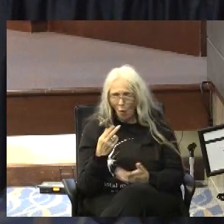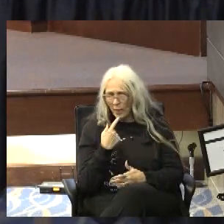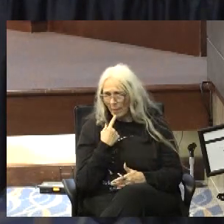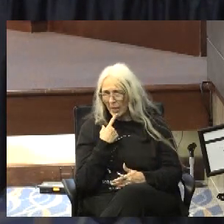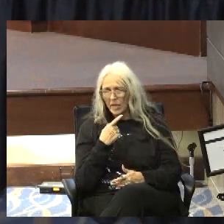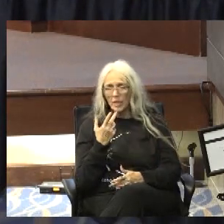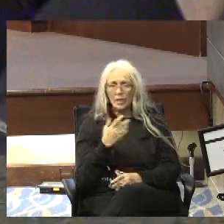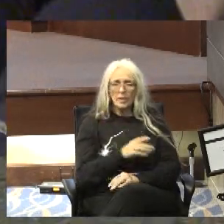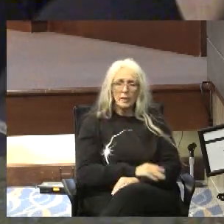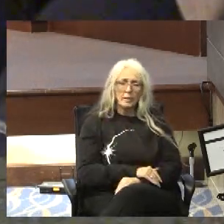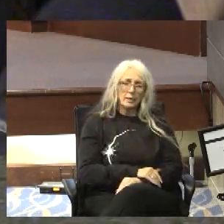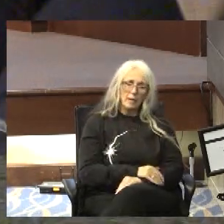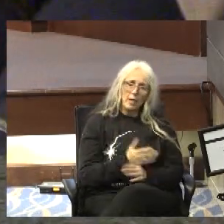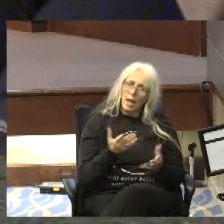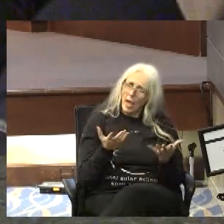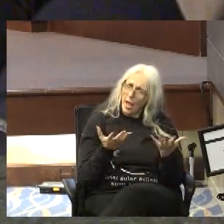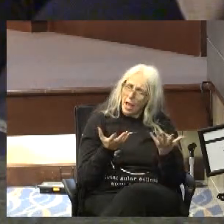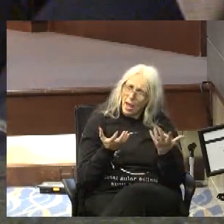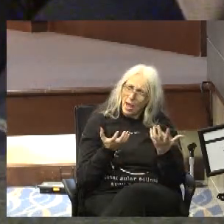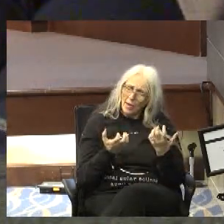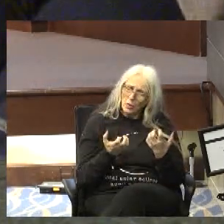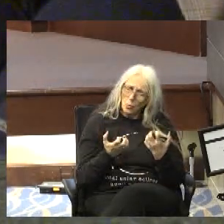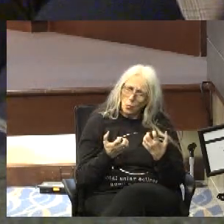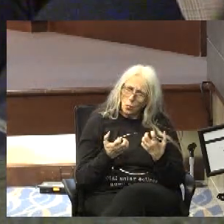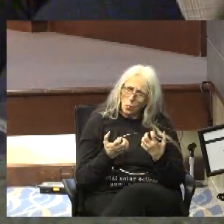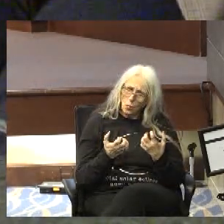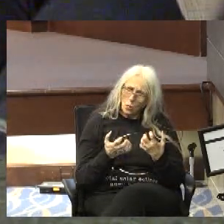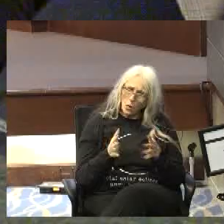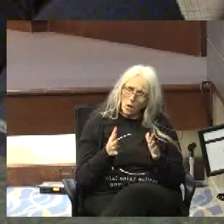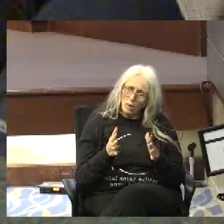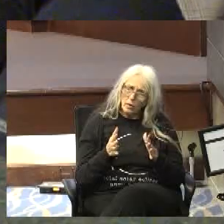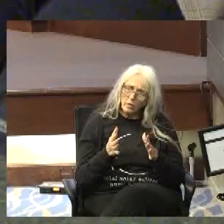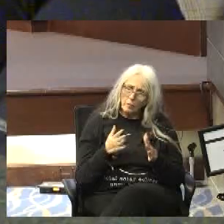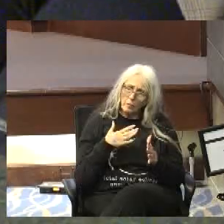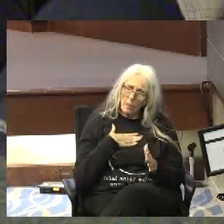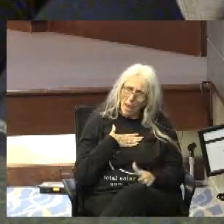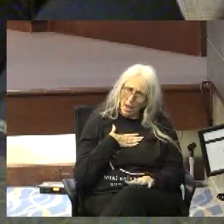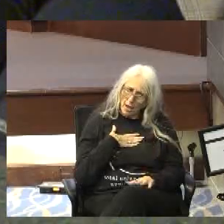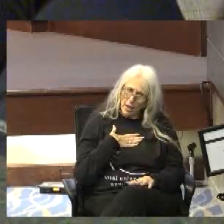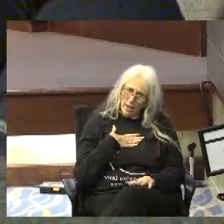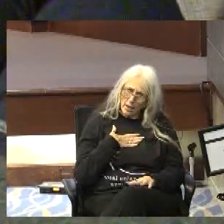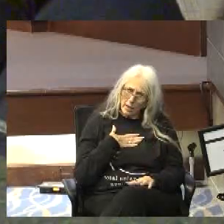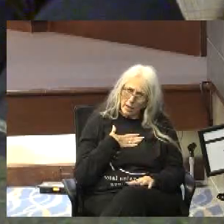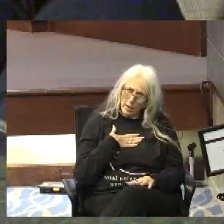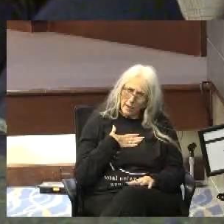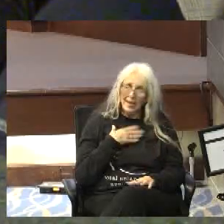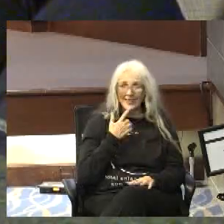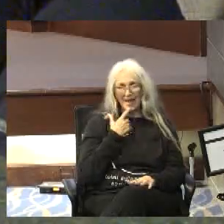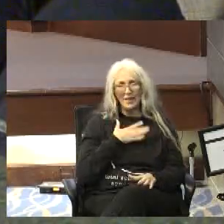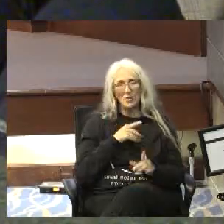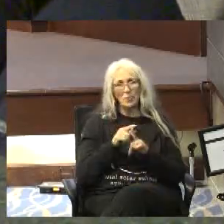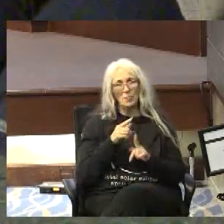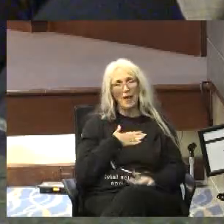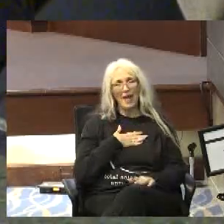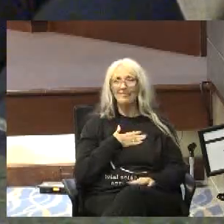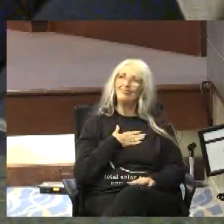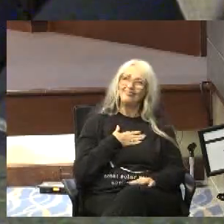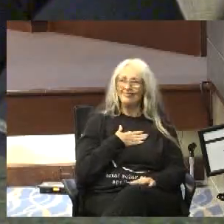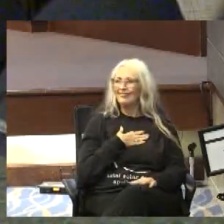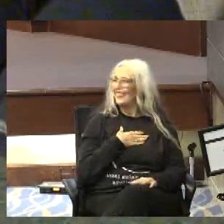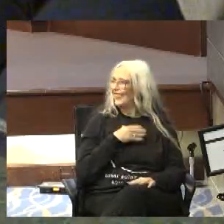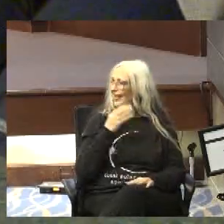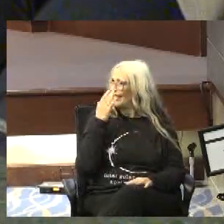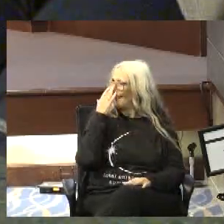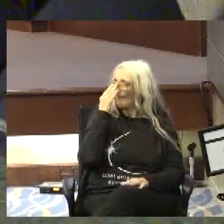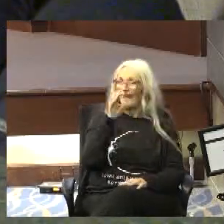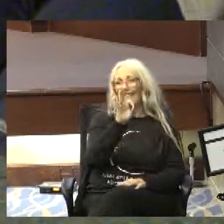I don't want to be... With my development, I say mine. Come on, Floyd Casey.